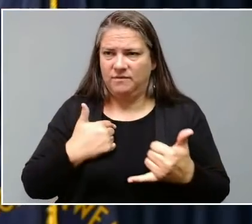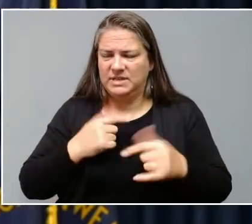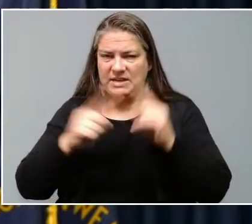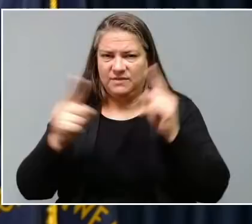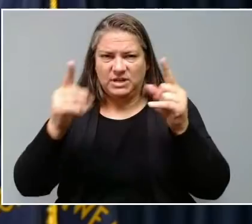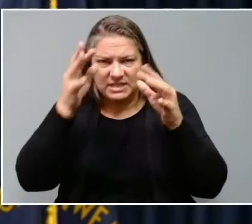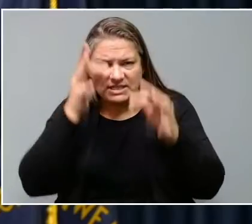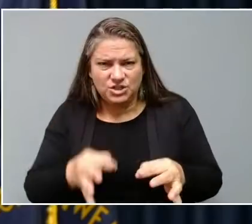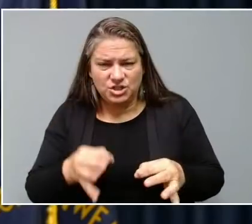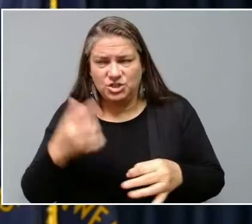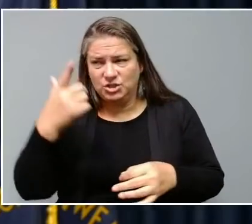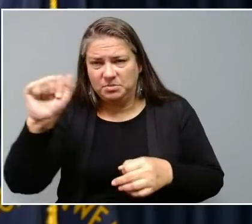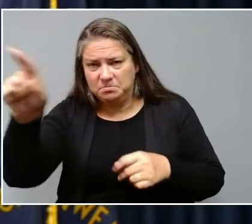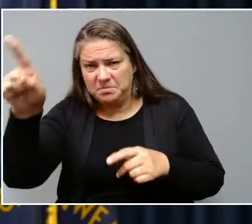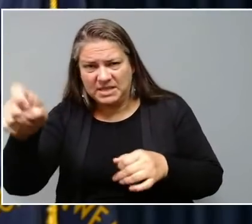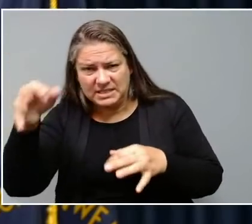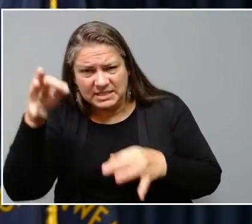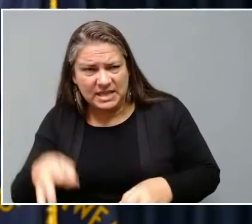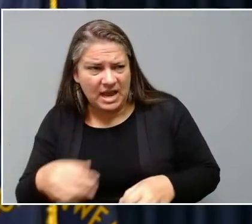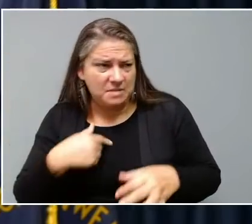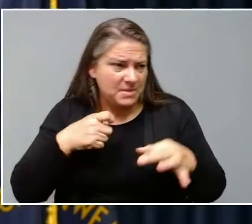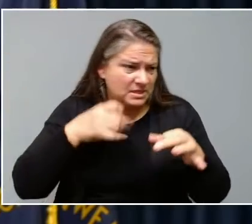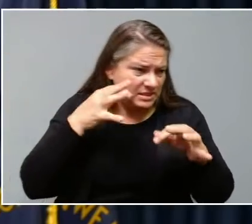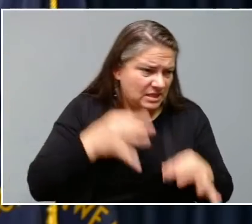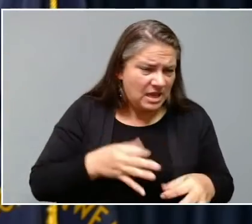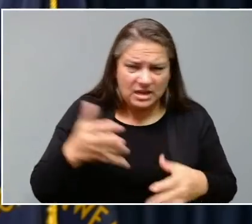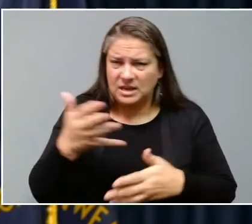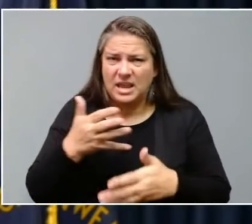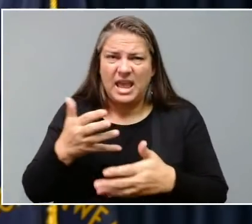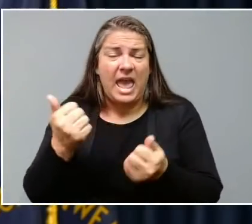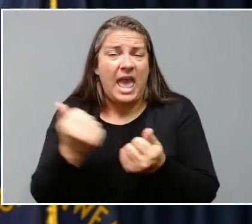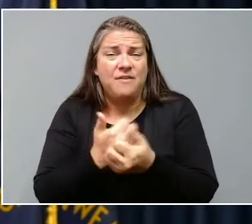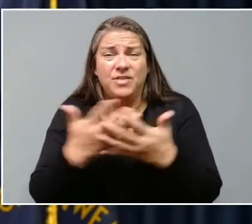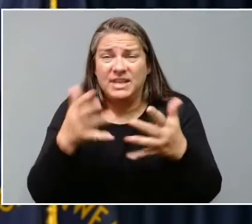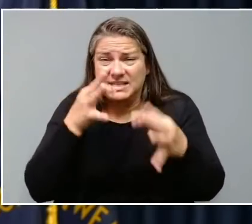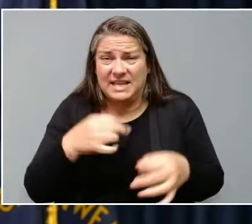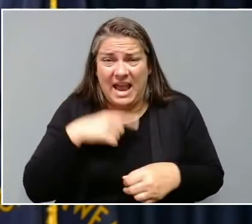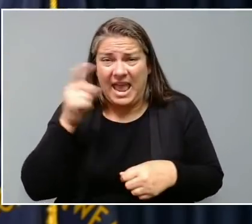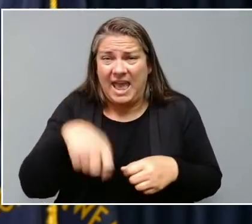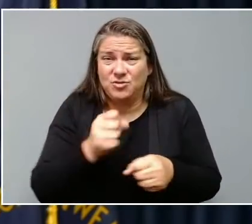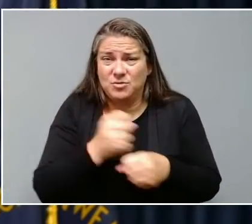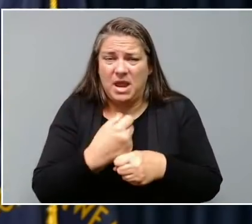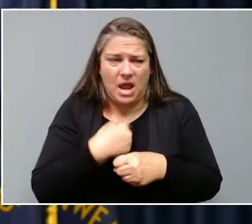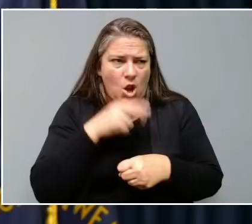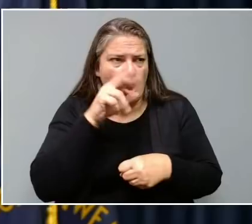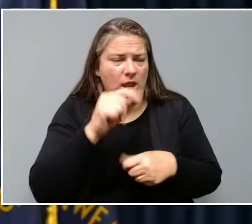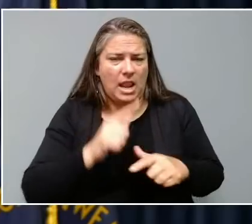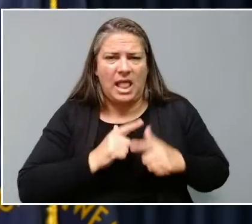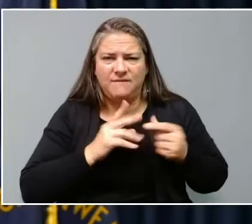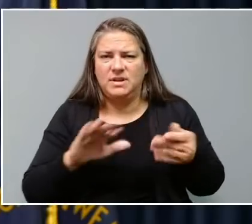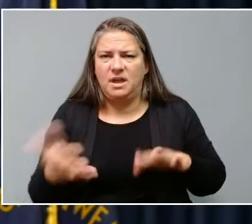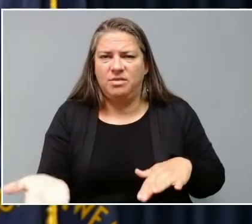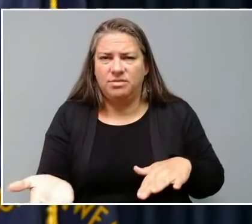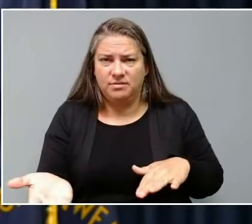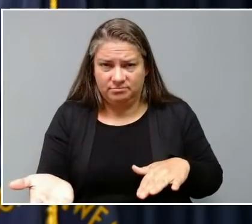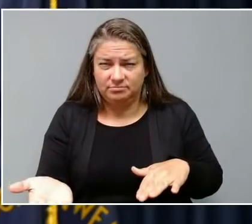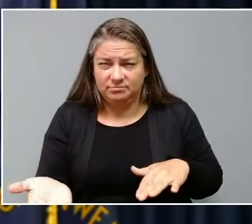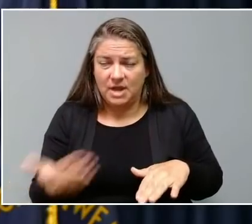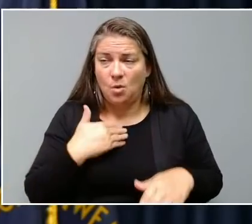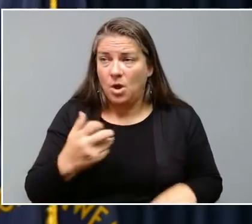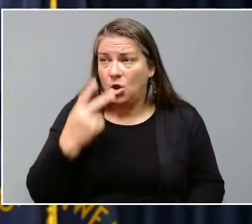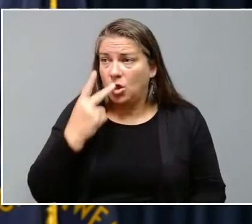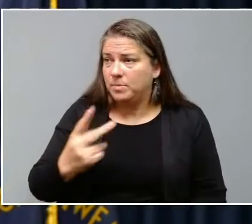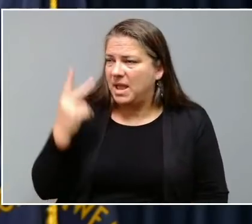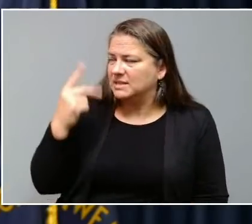make. And listen, just like every decision I've had to make, there's life and death at issue. And you're going to be able to look back and say, if we didn't allow X